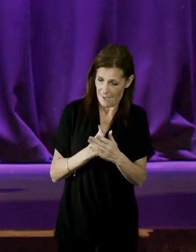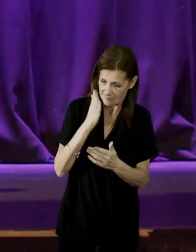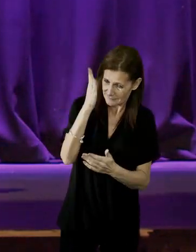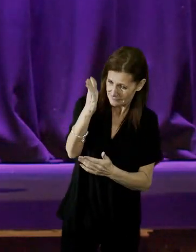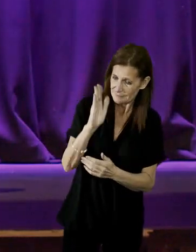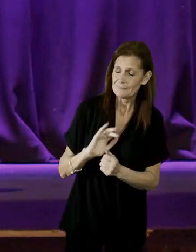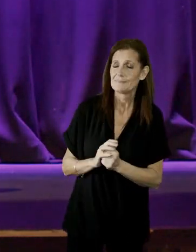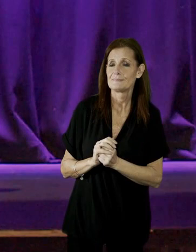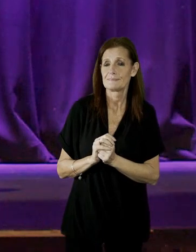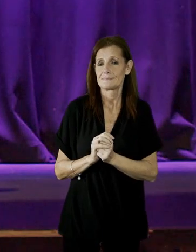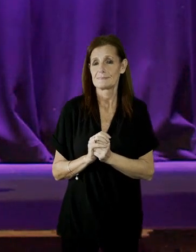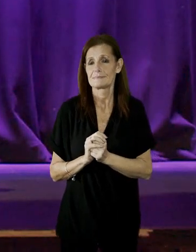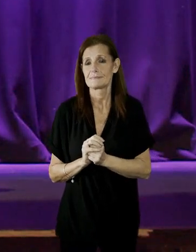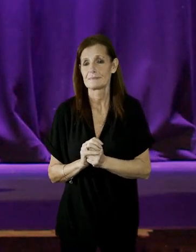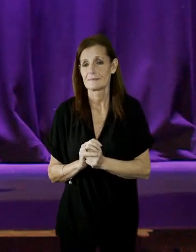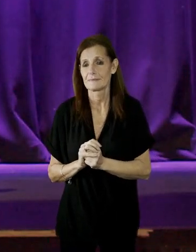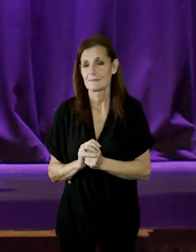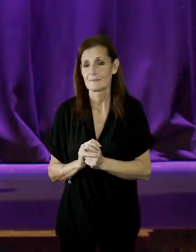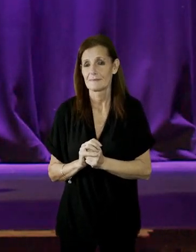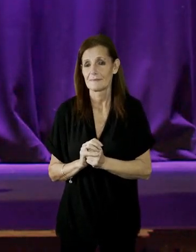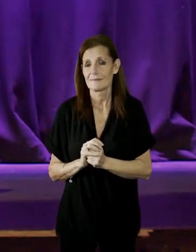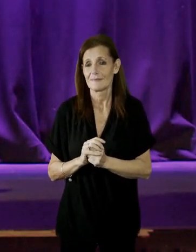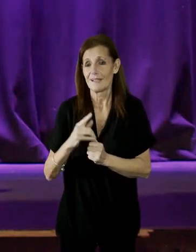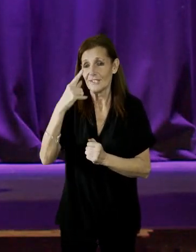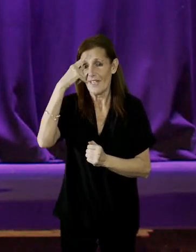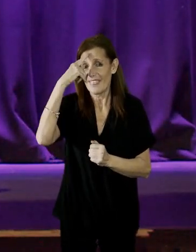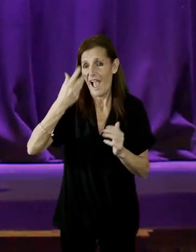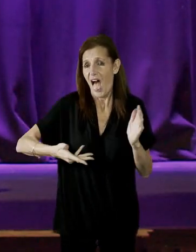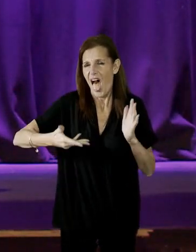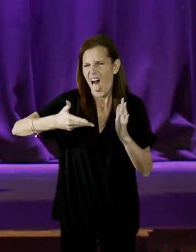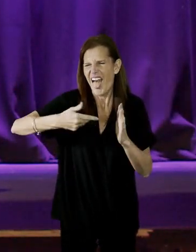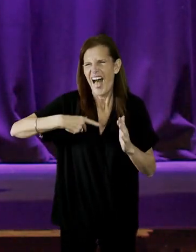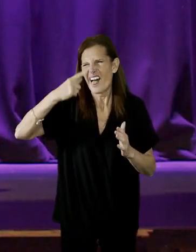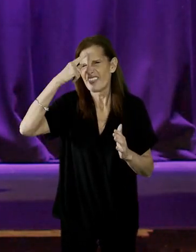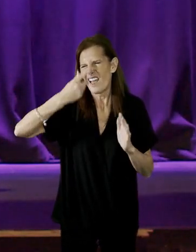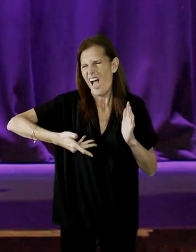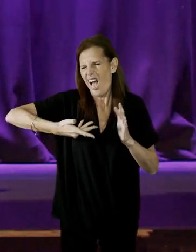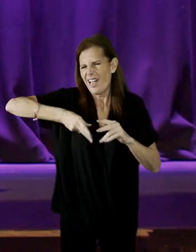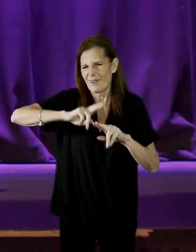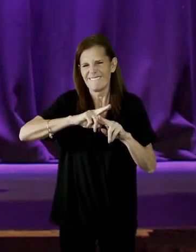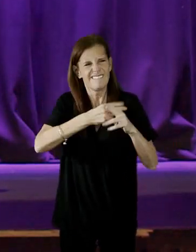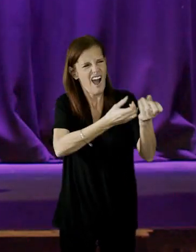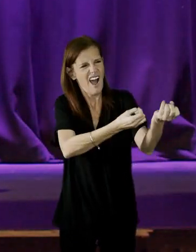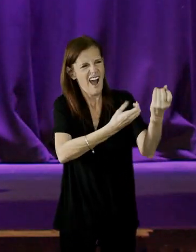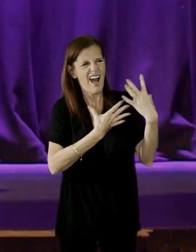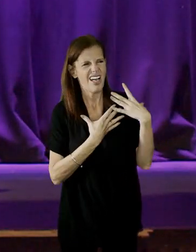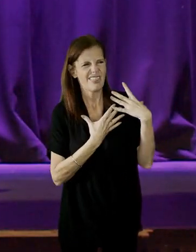bit sounds made up, and I think it is, because my dad told me it was true, and I don't trust my dad.